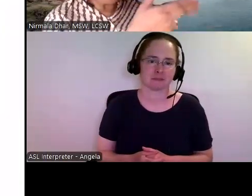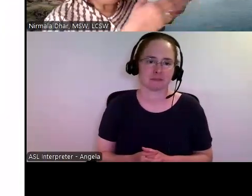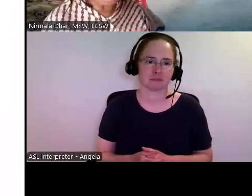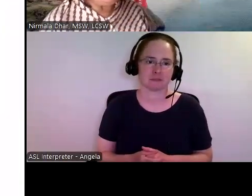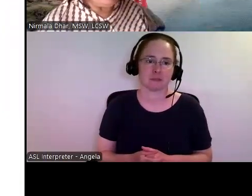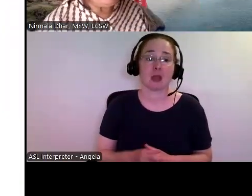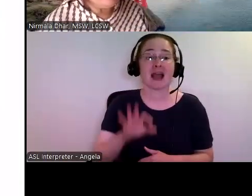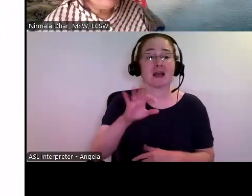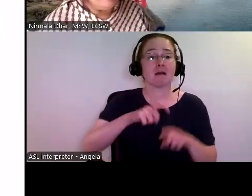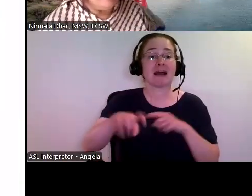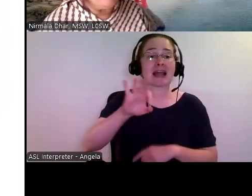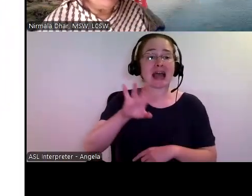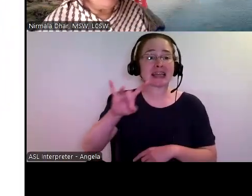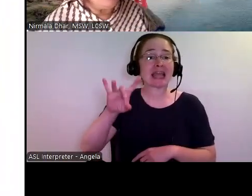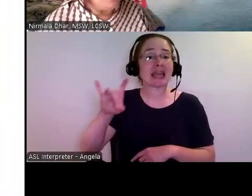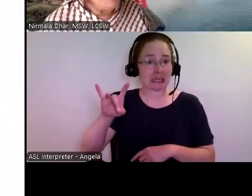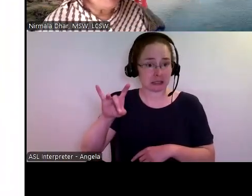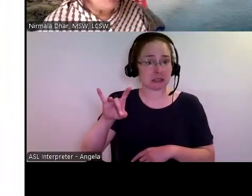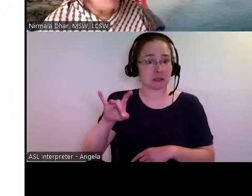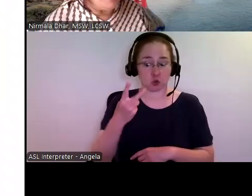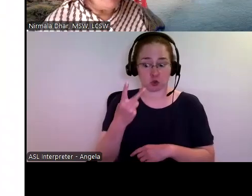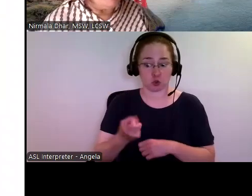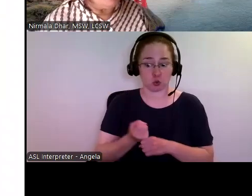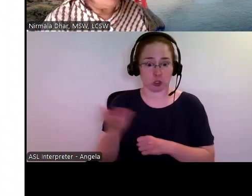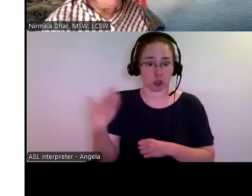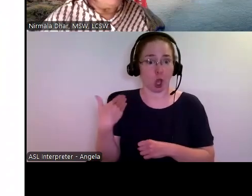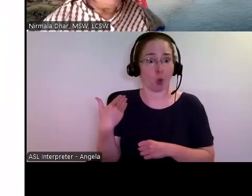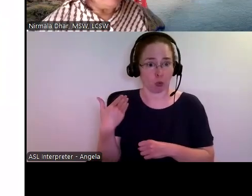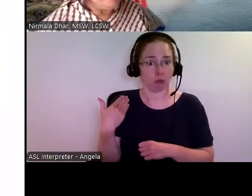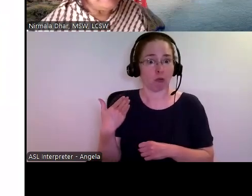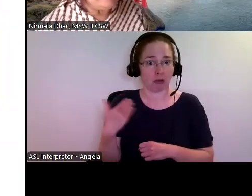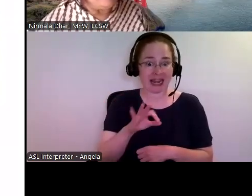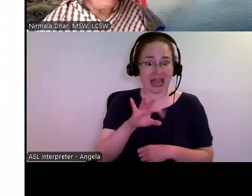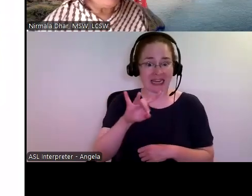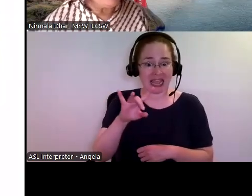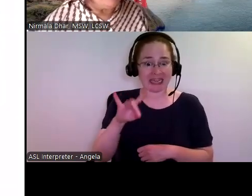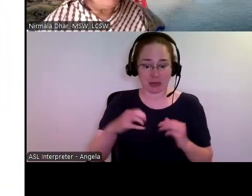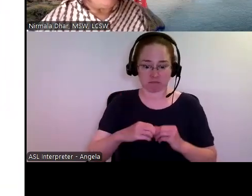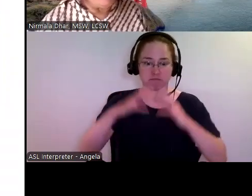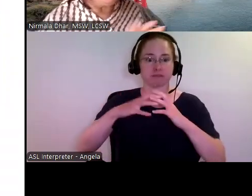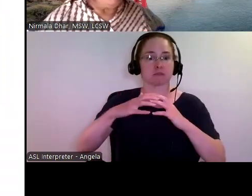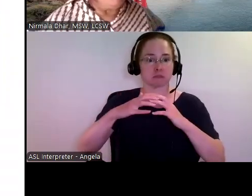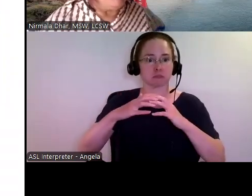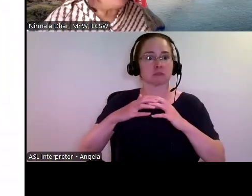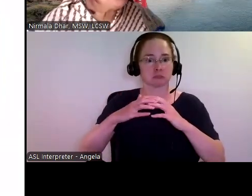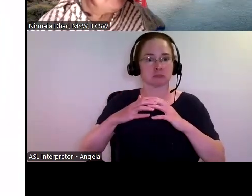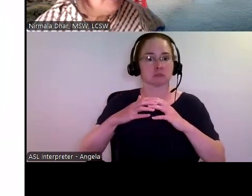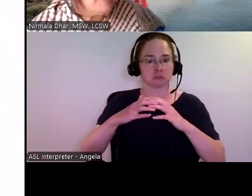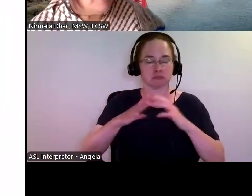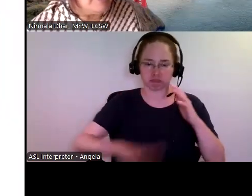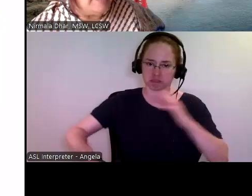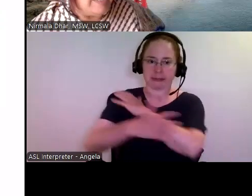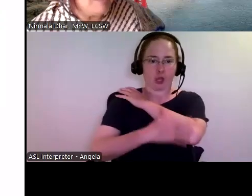Our 988, 2 years ago, 988 became